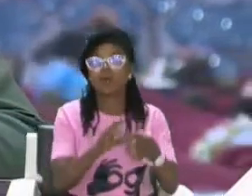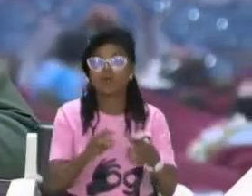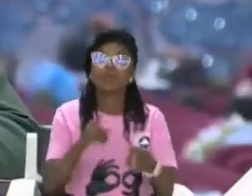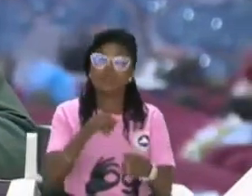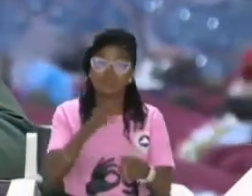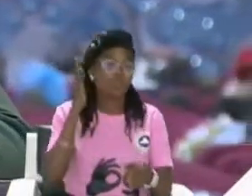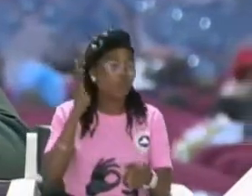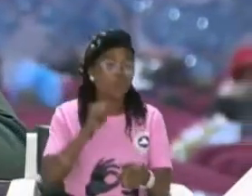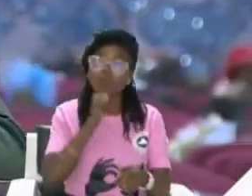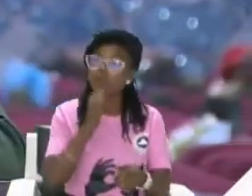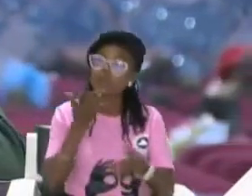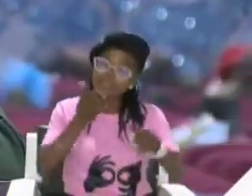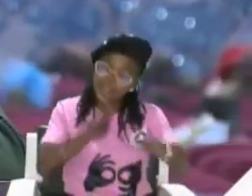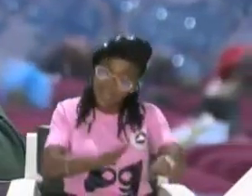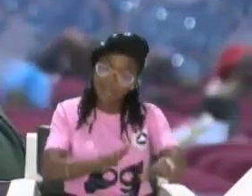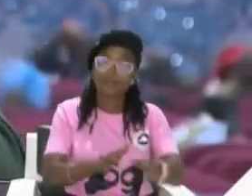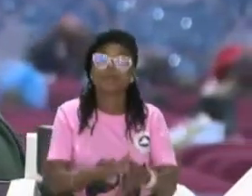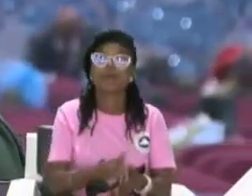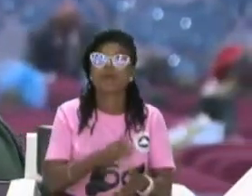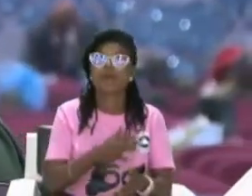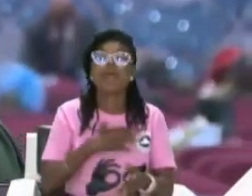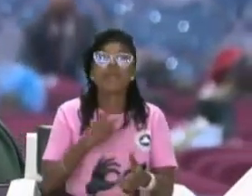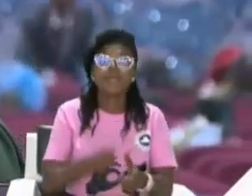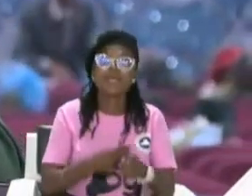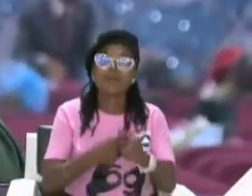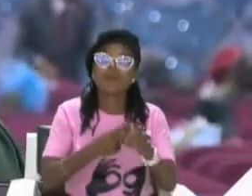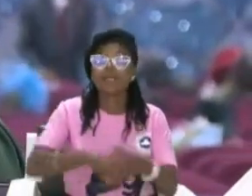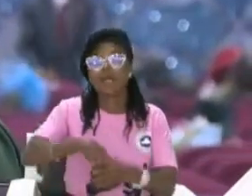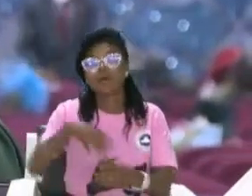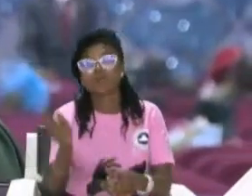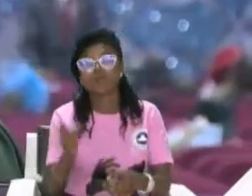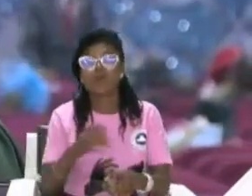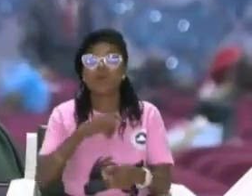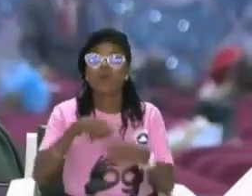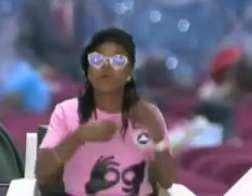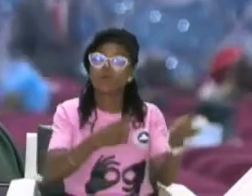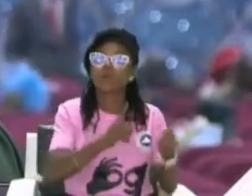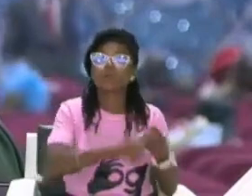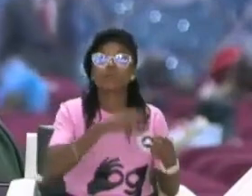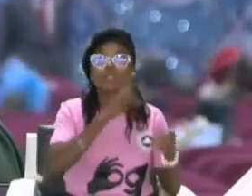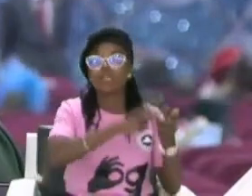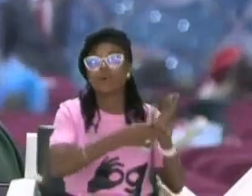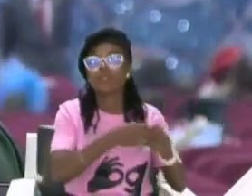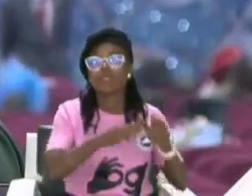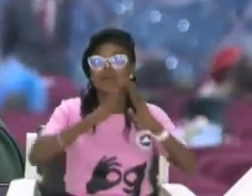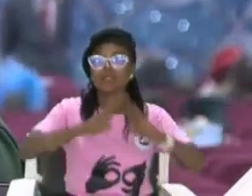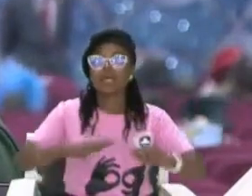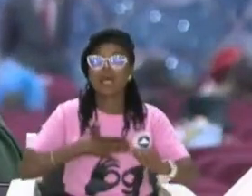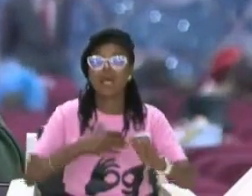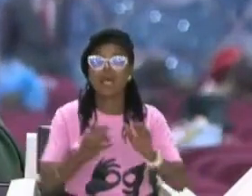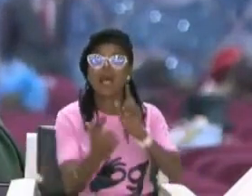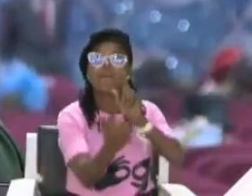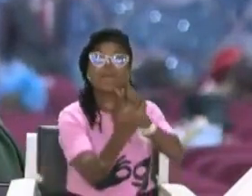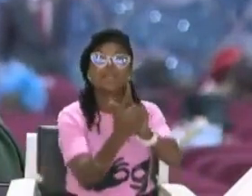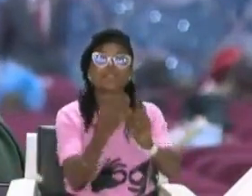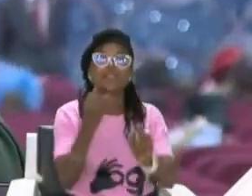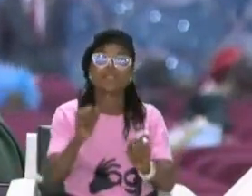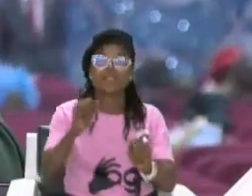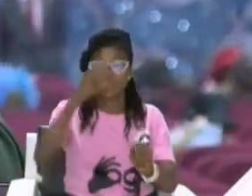not die. He ran out, went to the neighbor's house, and met their son,